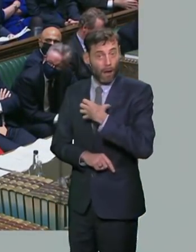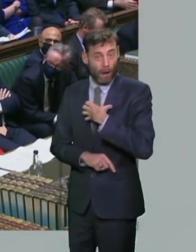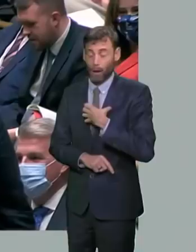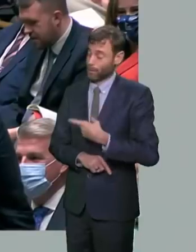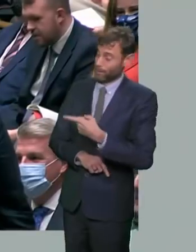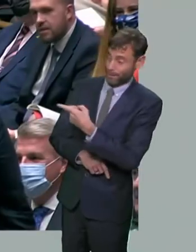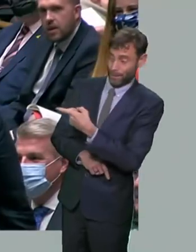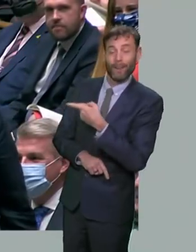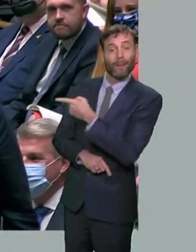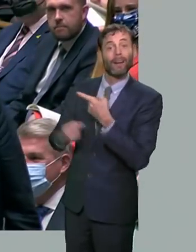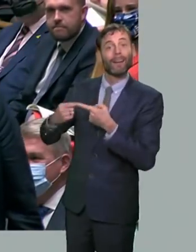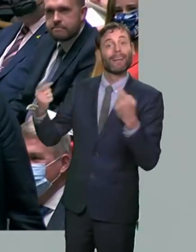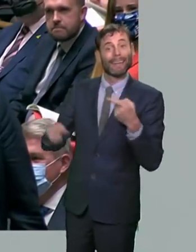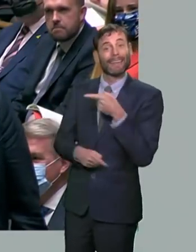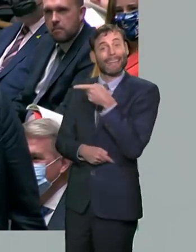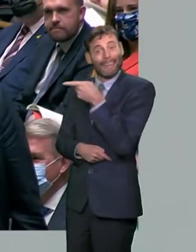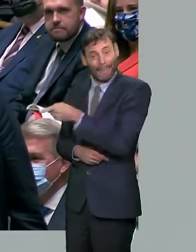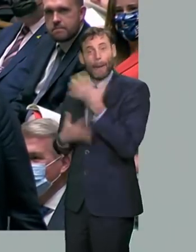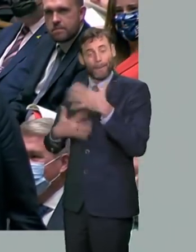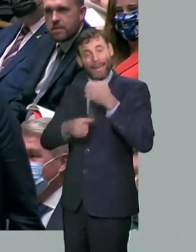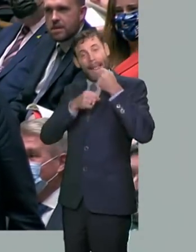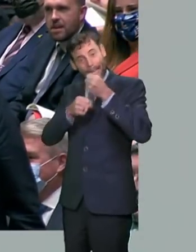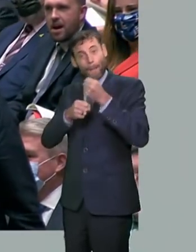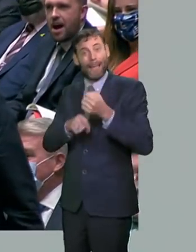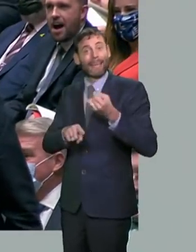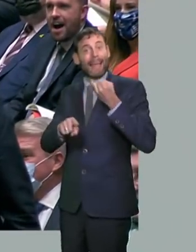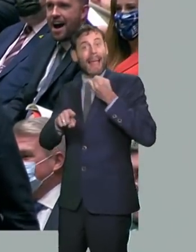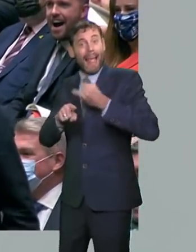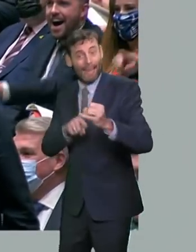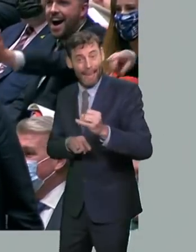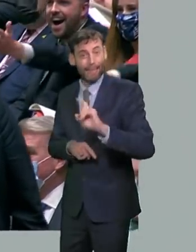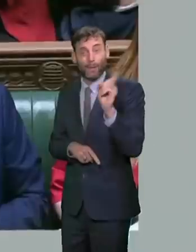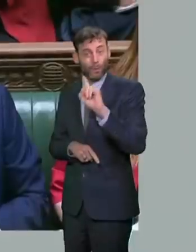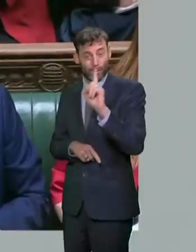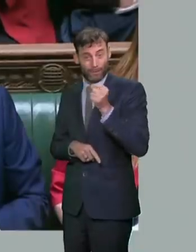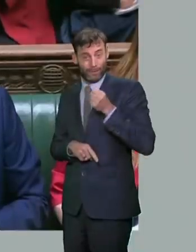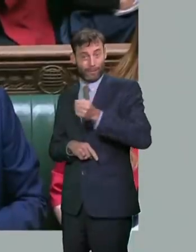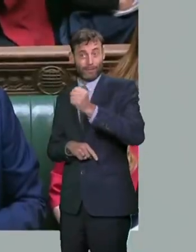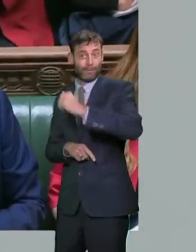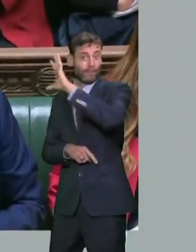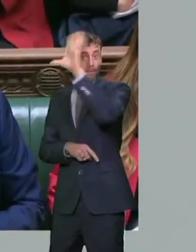the Right Honourable Gentleman actually campaigned against HS2 altogether.